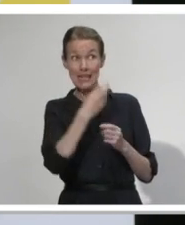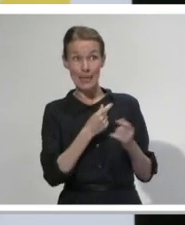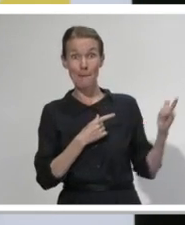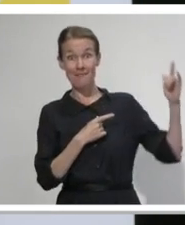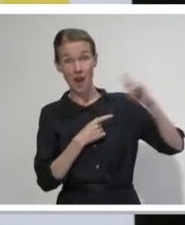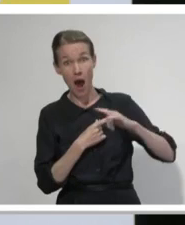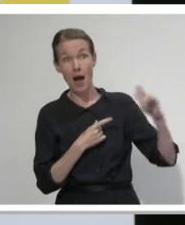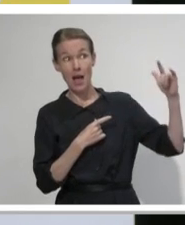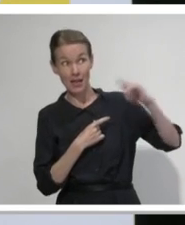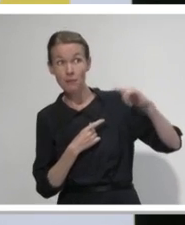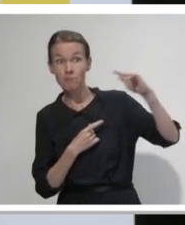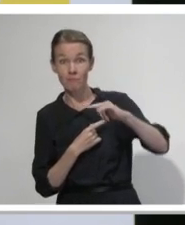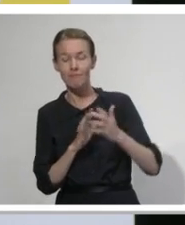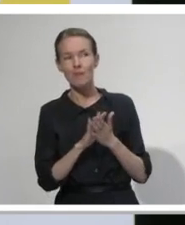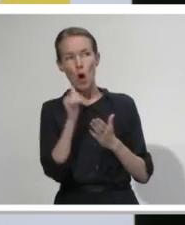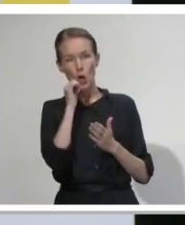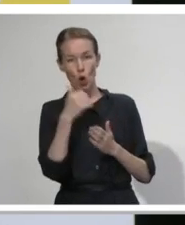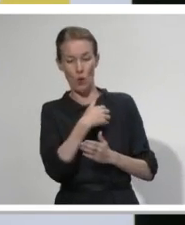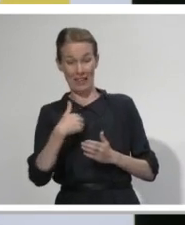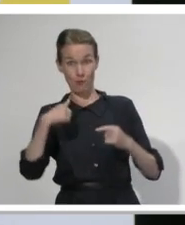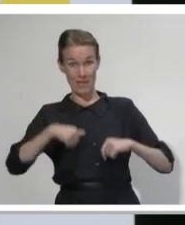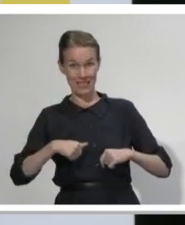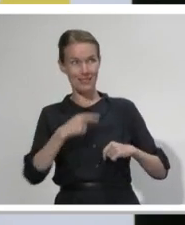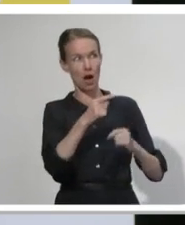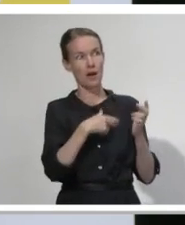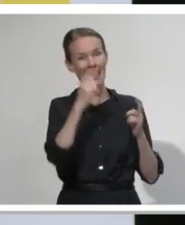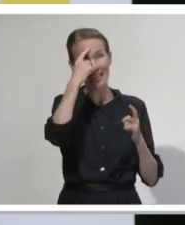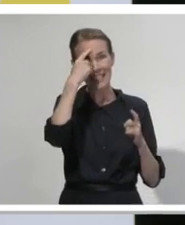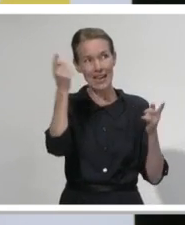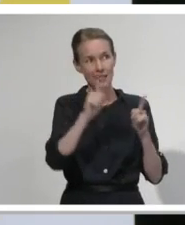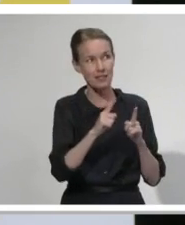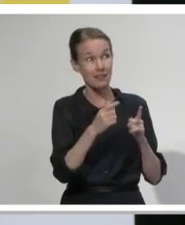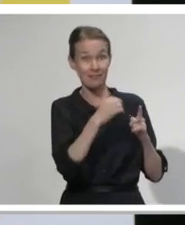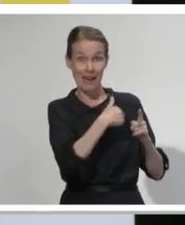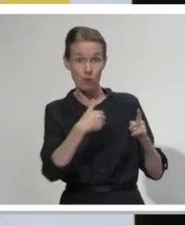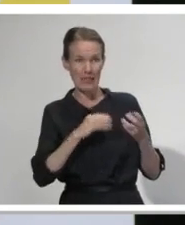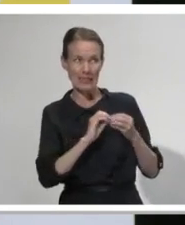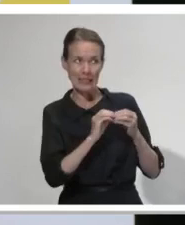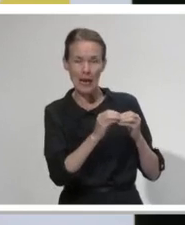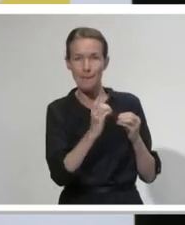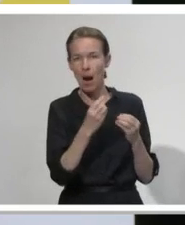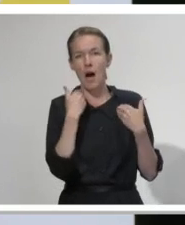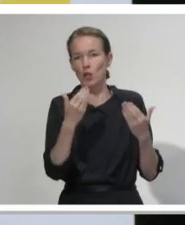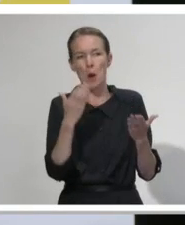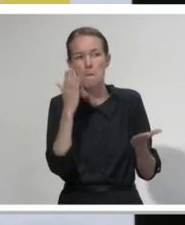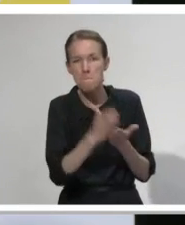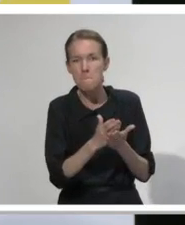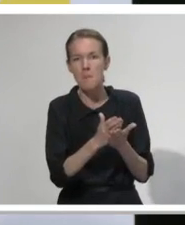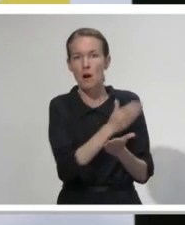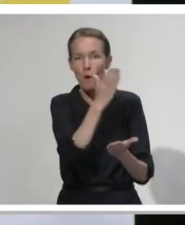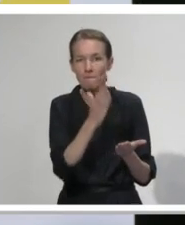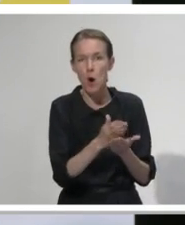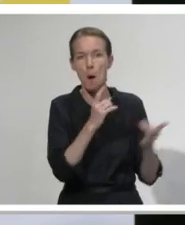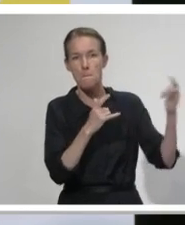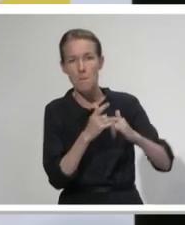officials in India continue to do everything they can, but I don't have specific information about that. Just on March 25, which is quite a